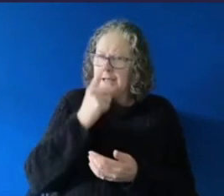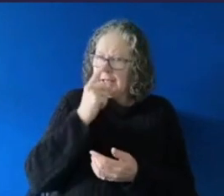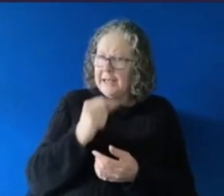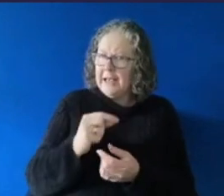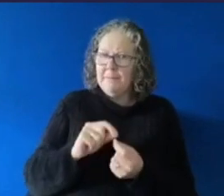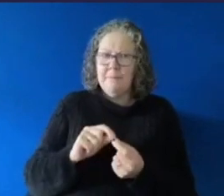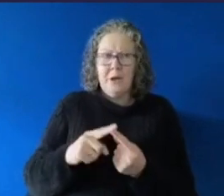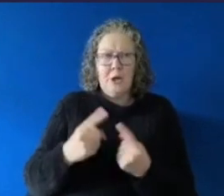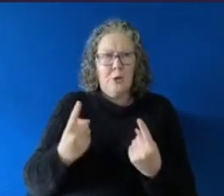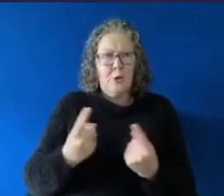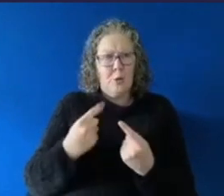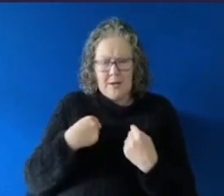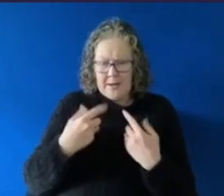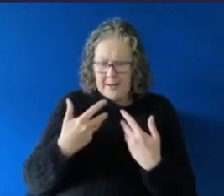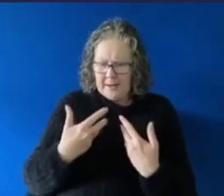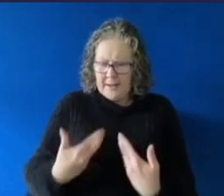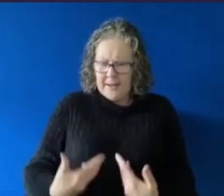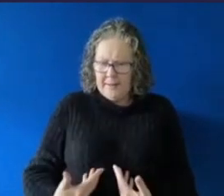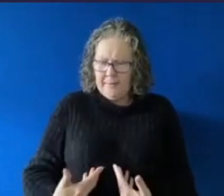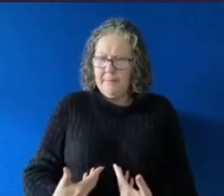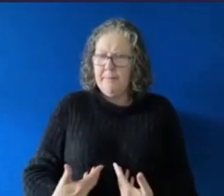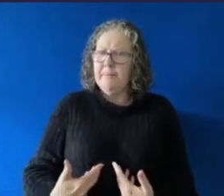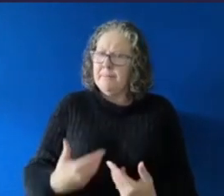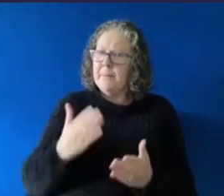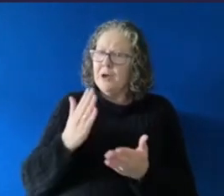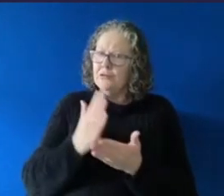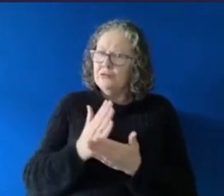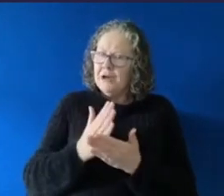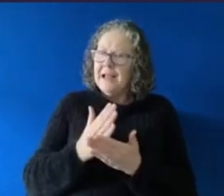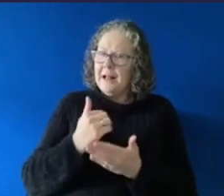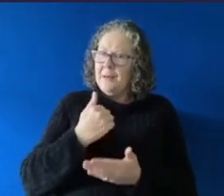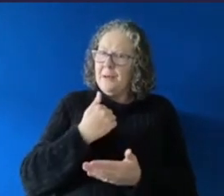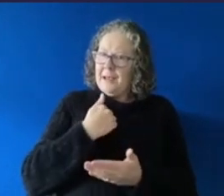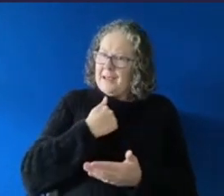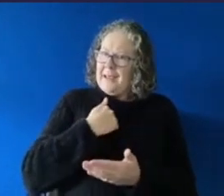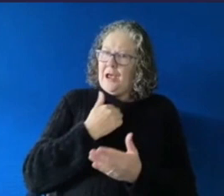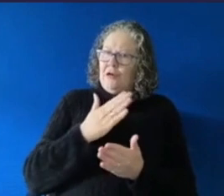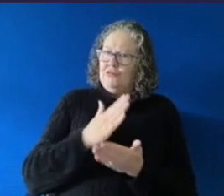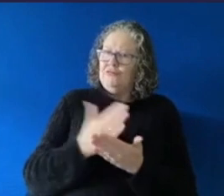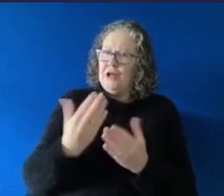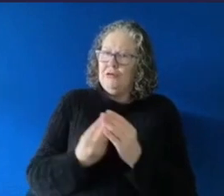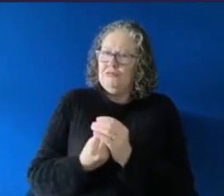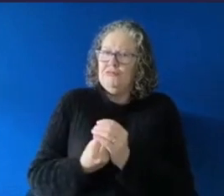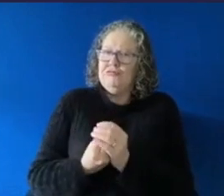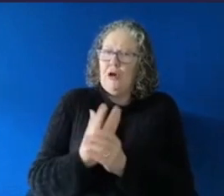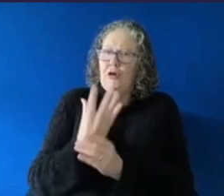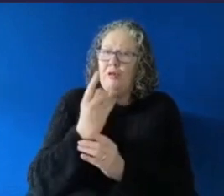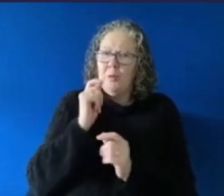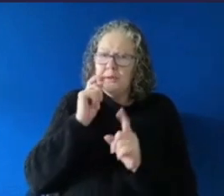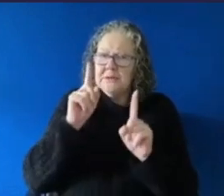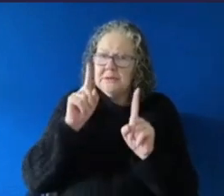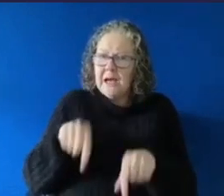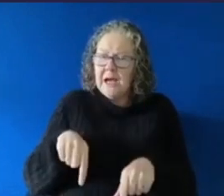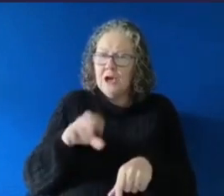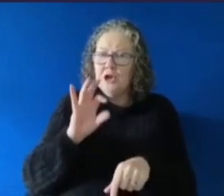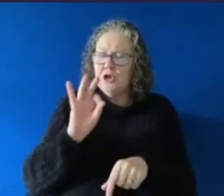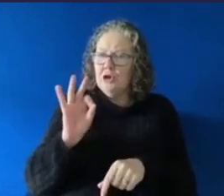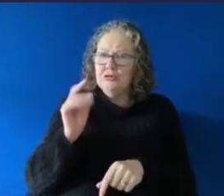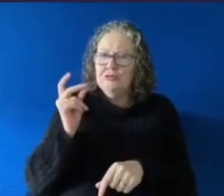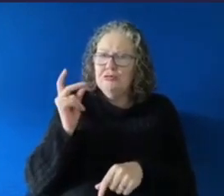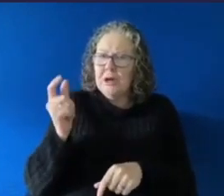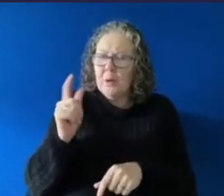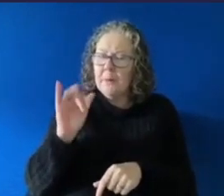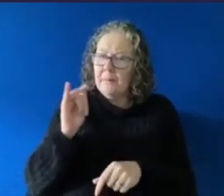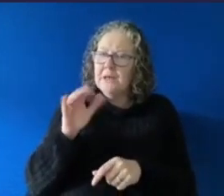ourselves, that is when our real growth begins. It may not be overnight. It might take a while, but